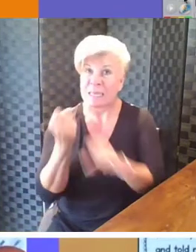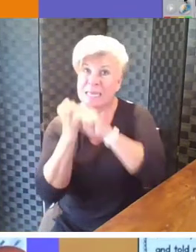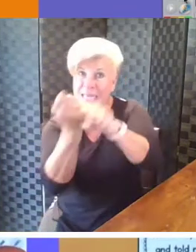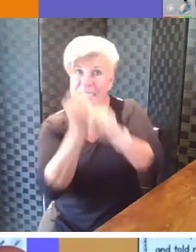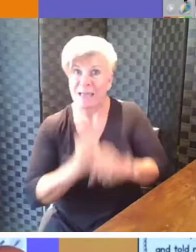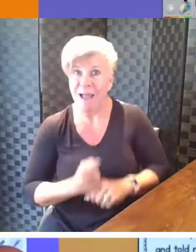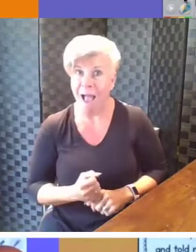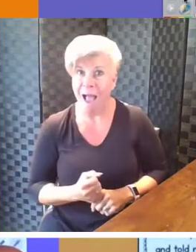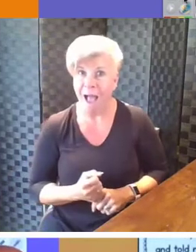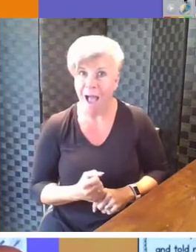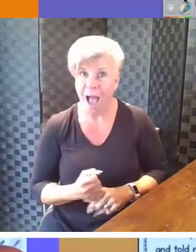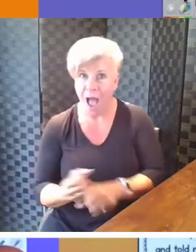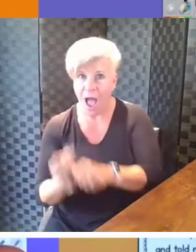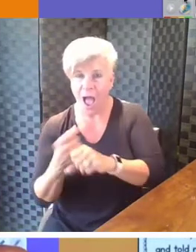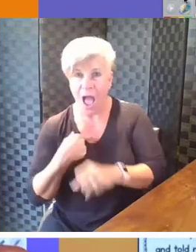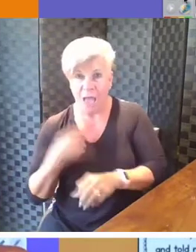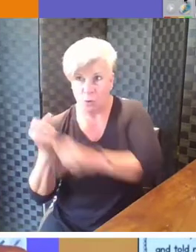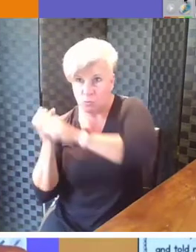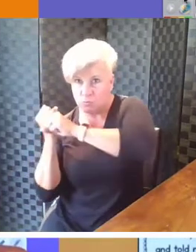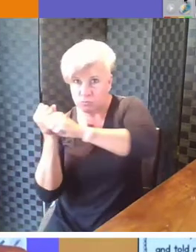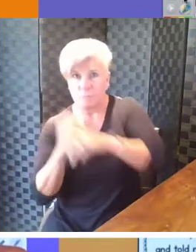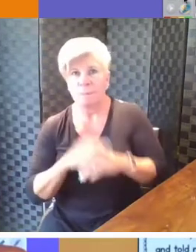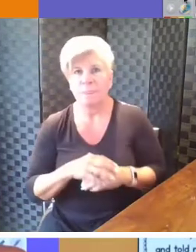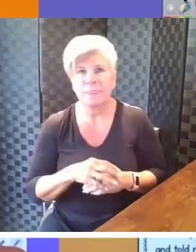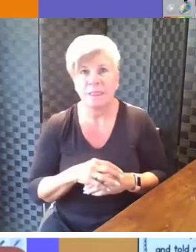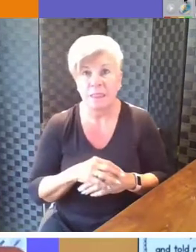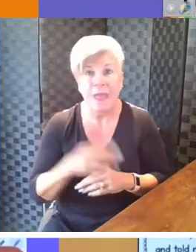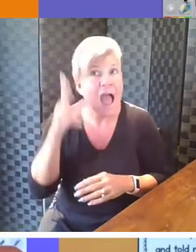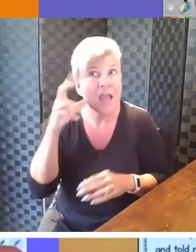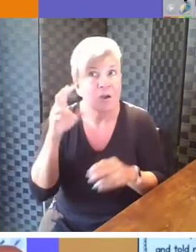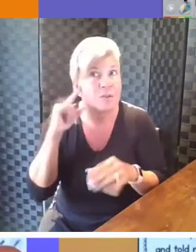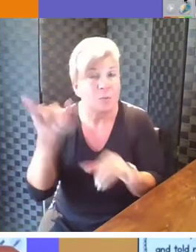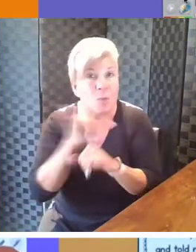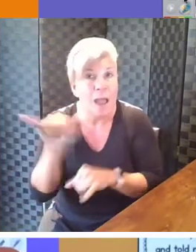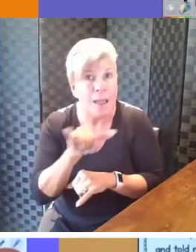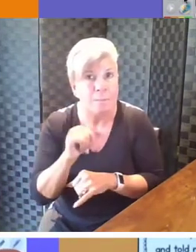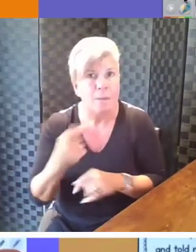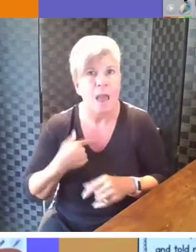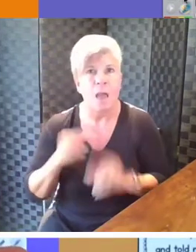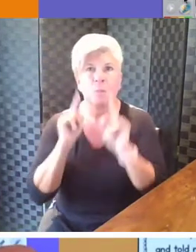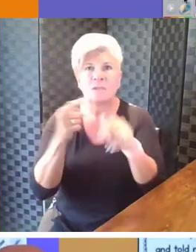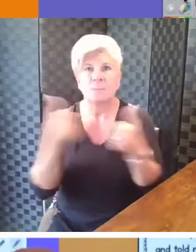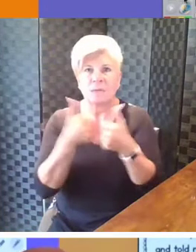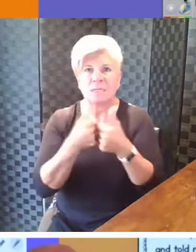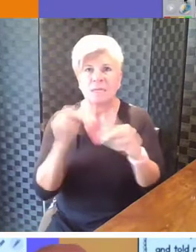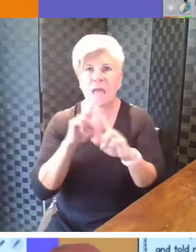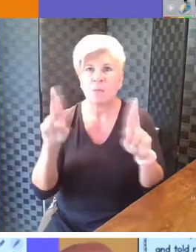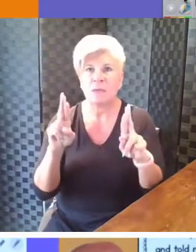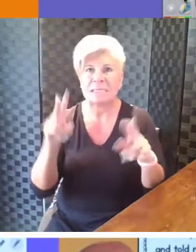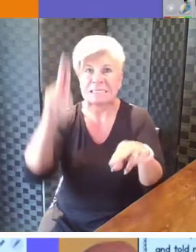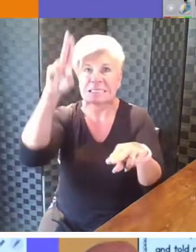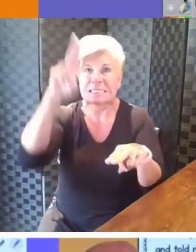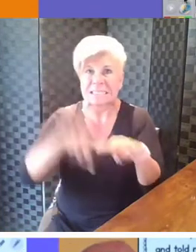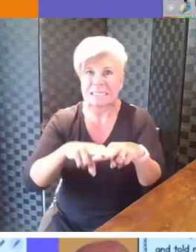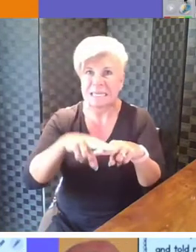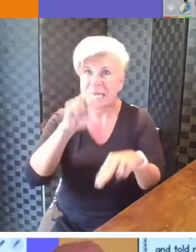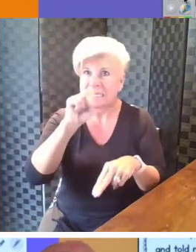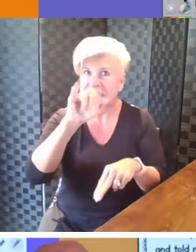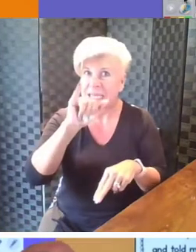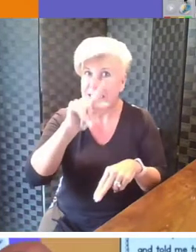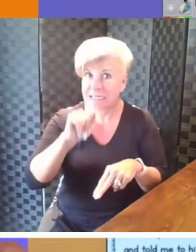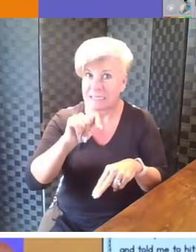me to hit. I heard those rhymes. It was just like a poem. I went to my game and I was ready to